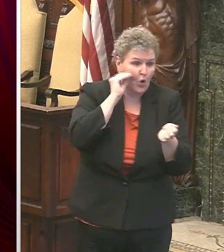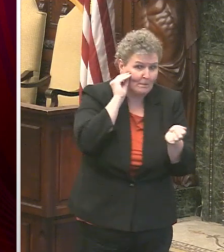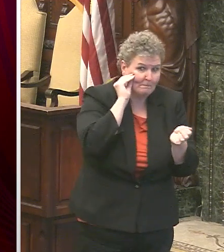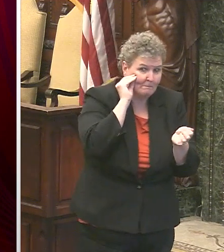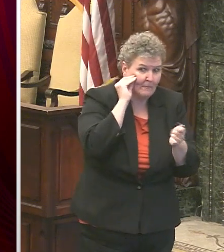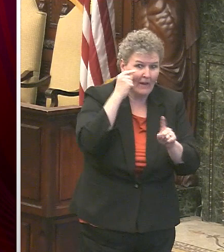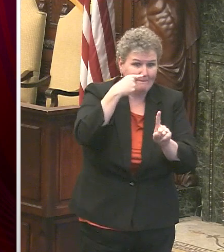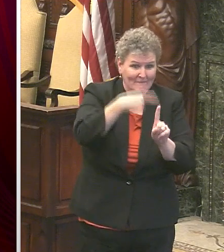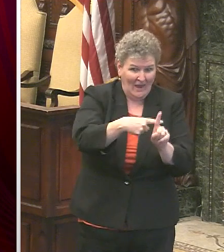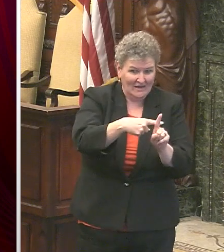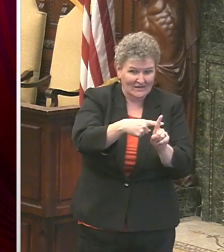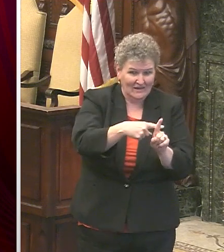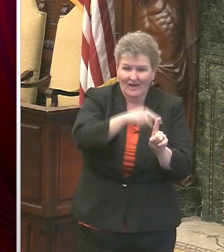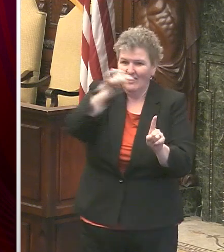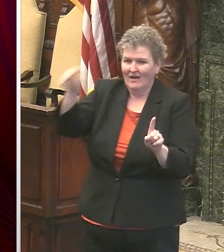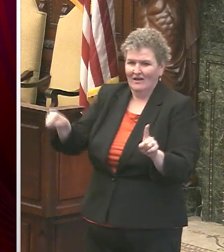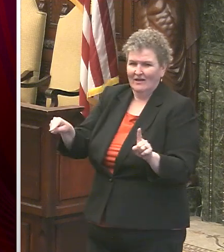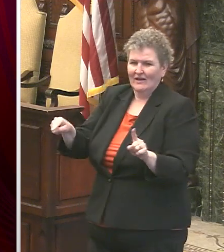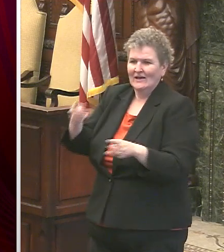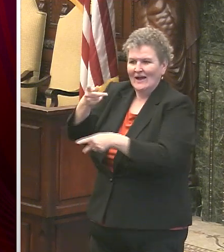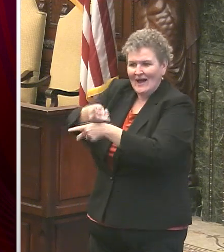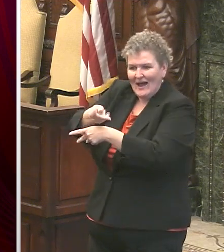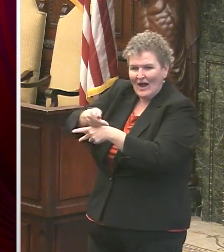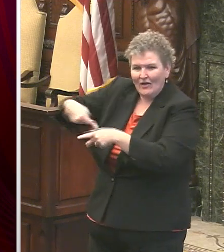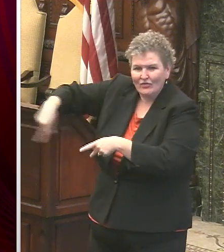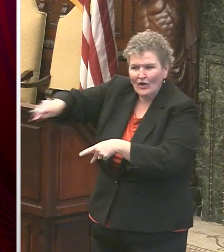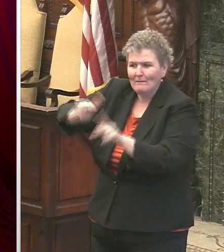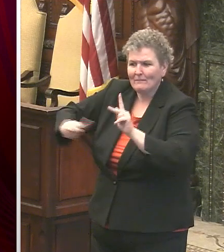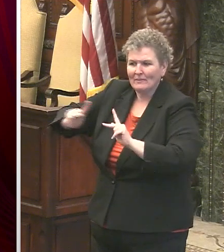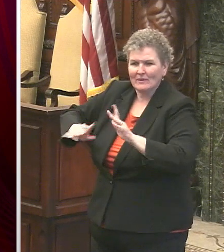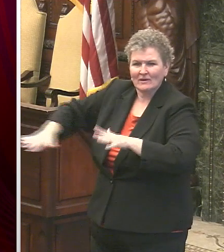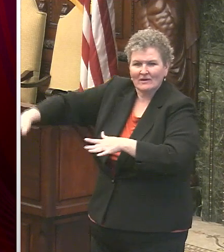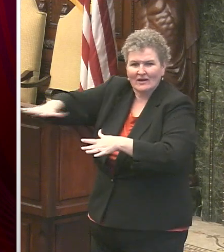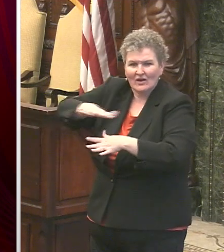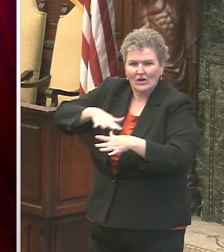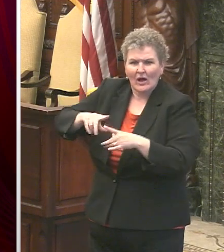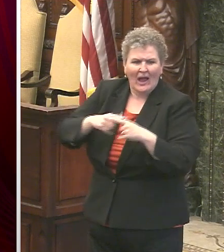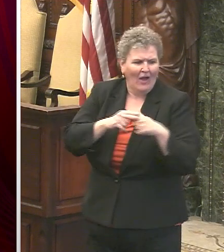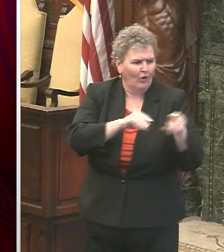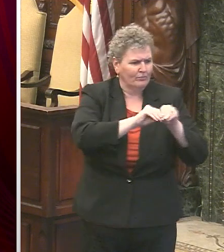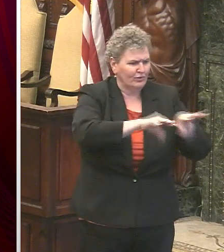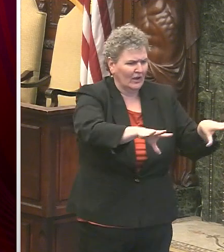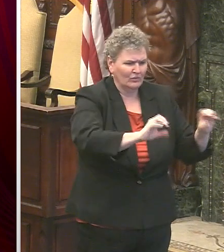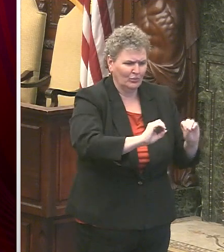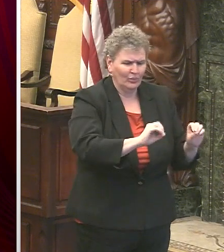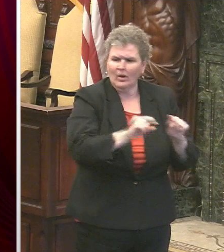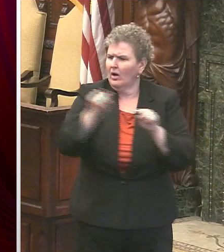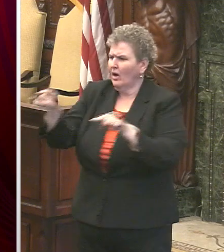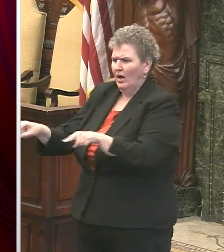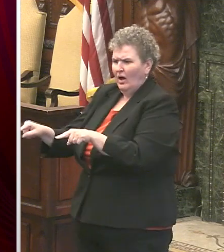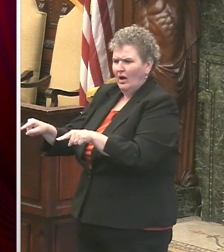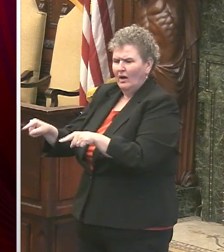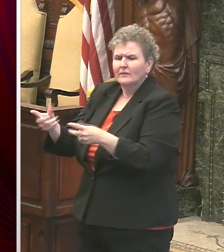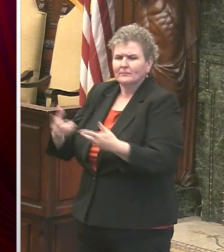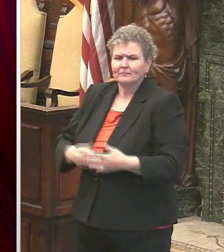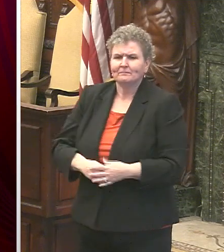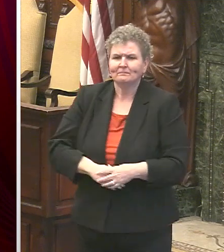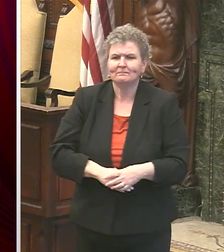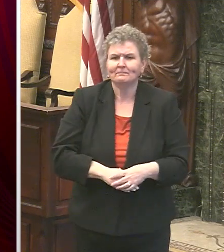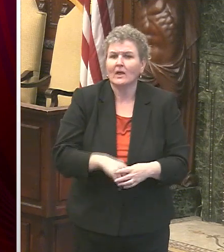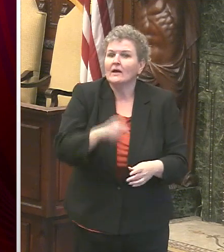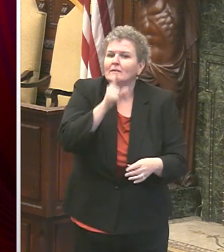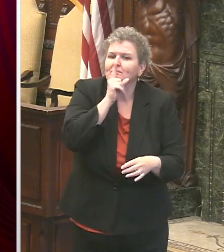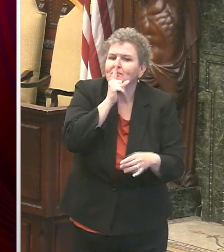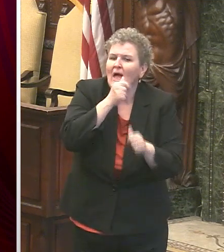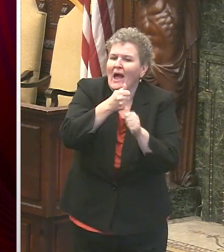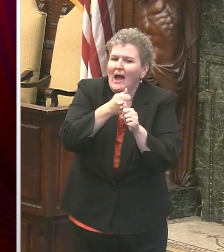COVID so that they can be cared for in a place where they're not likely to spread the infection onto others. This would not be for every COVID positive nursing home